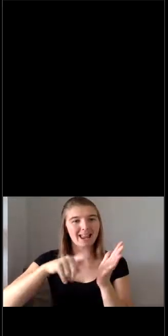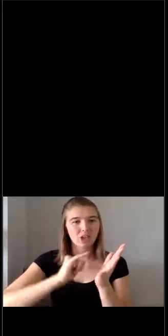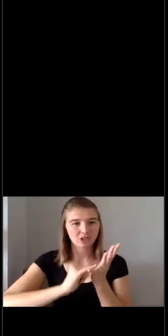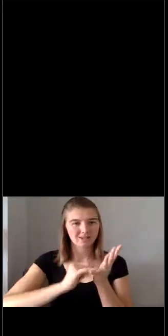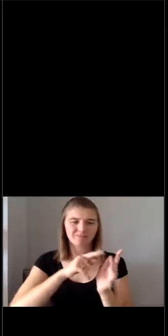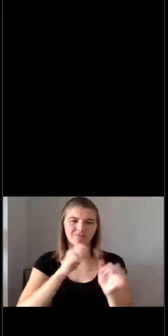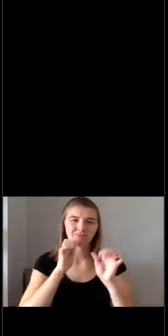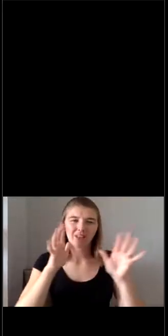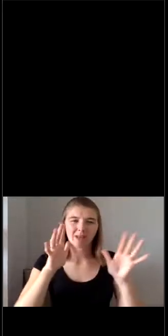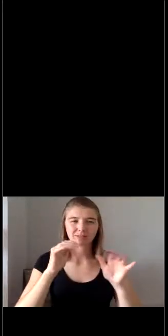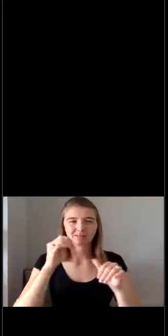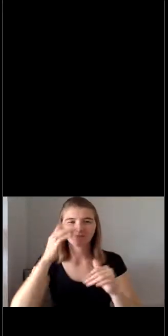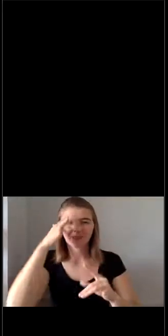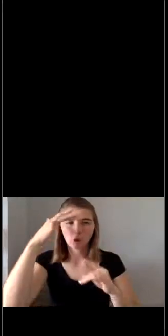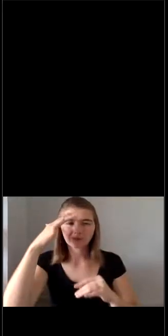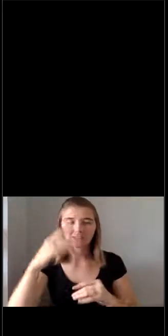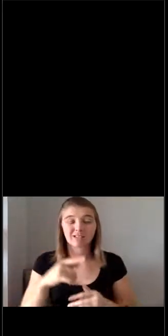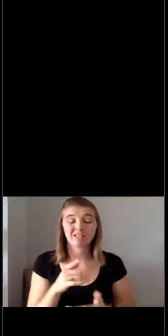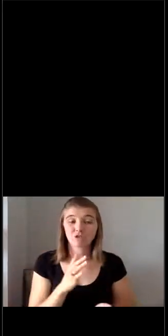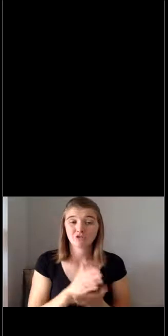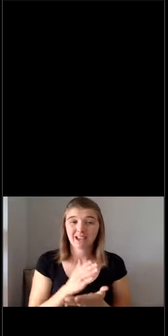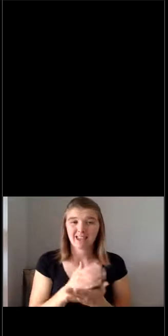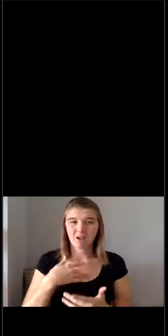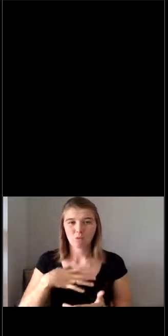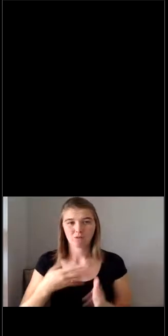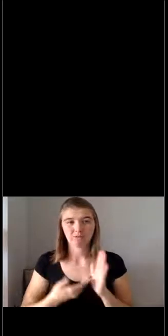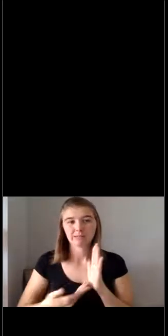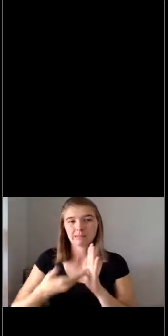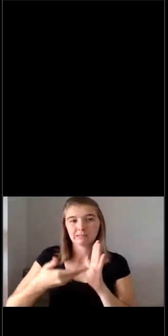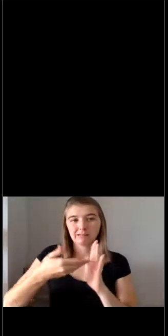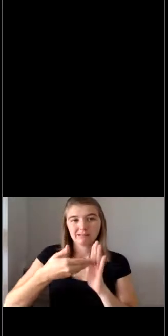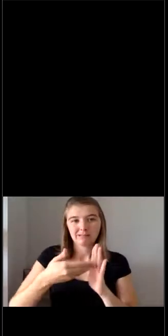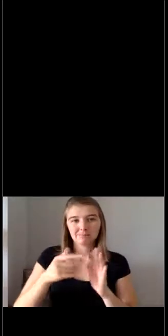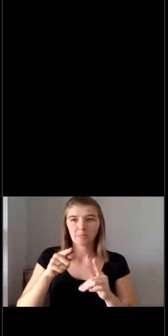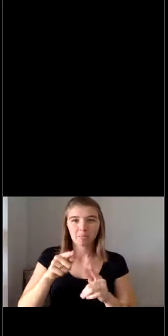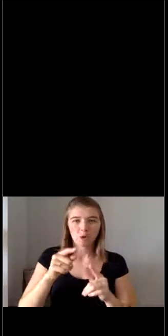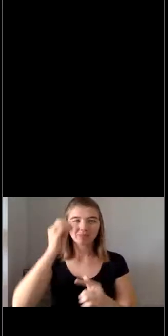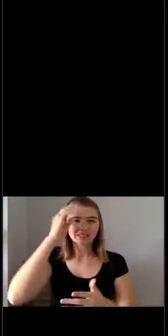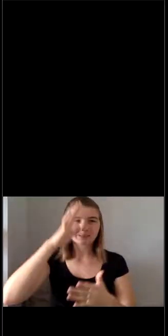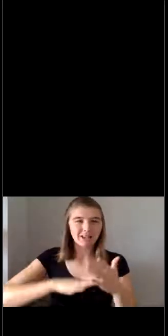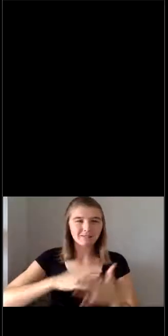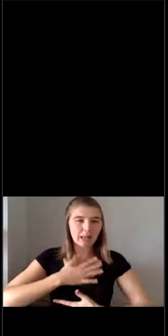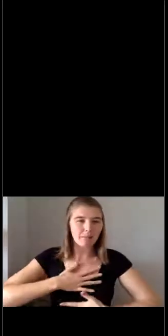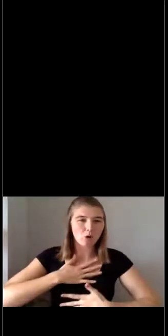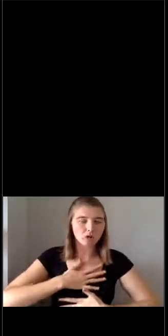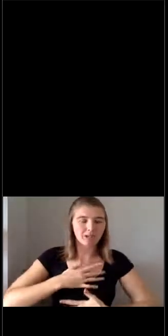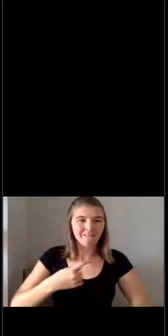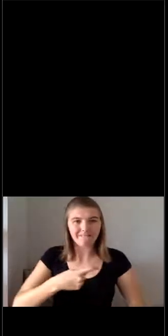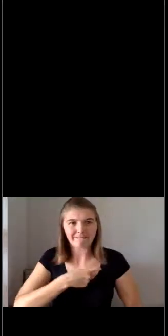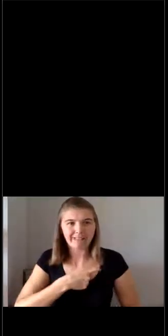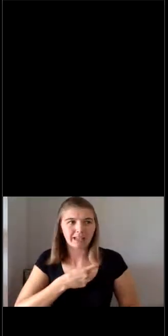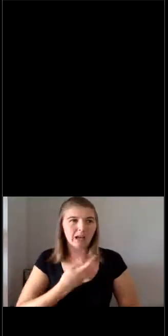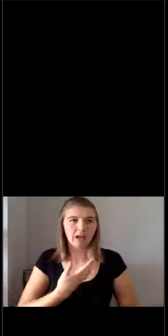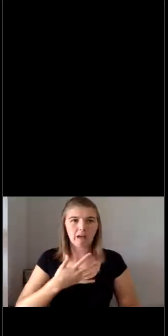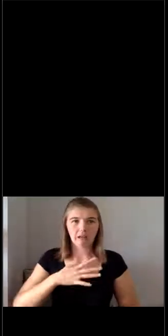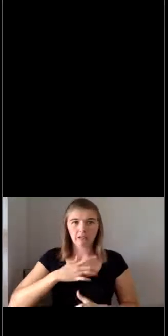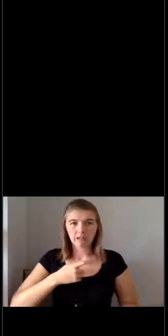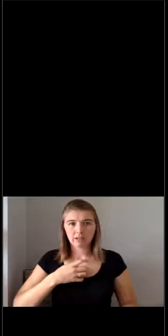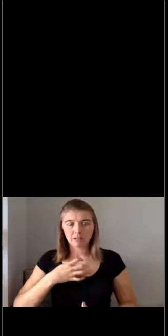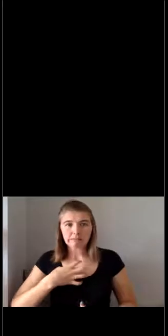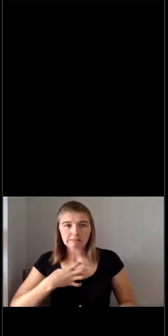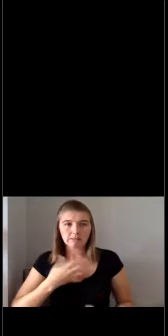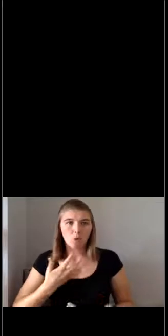shame, anxiety, anger, fear. We all experience those things. It's not easy to manage them, but it is much easier to manage